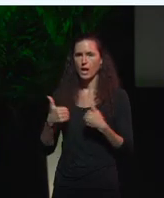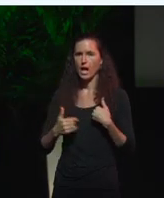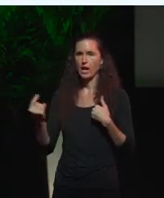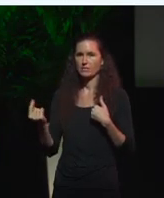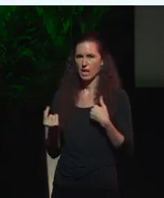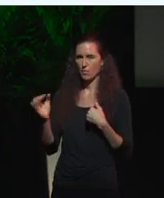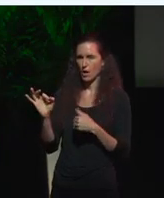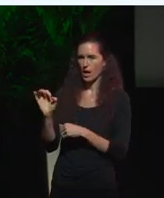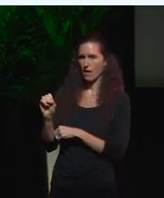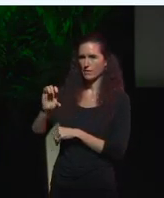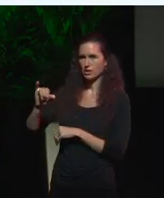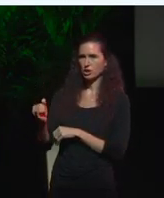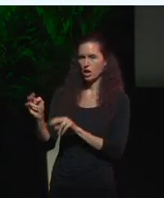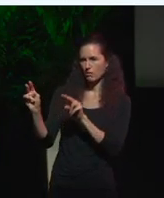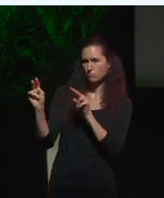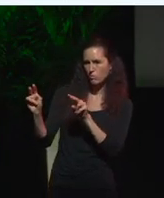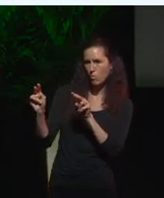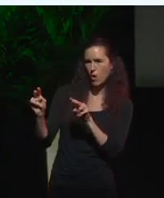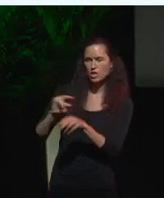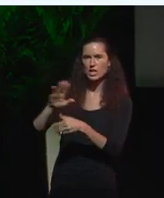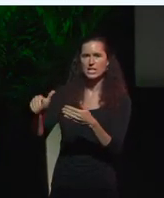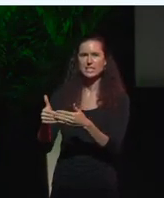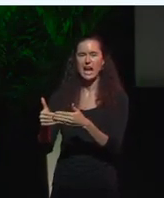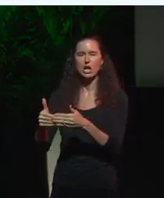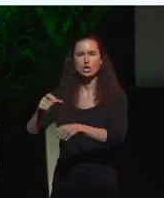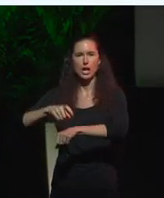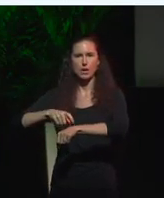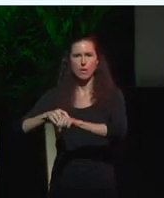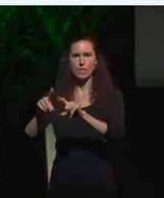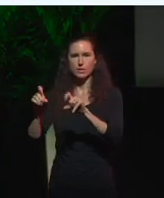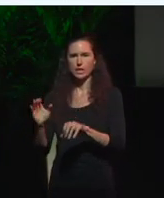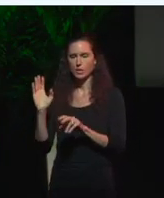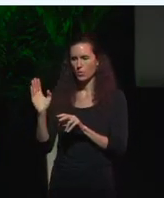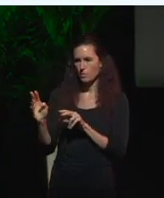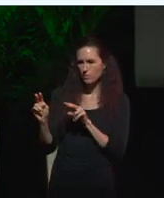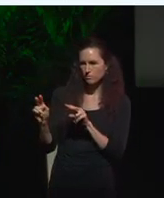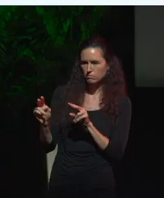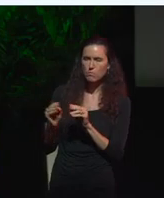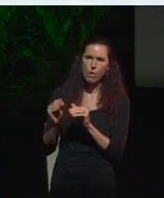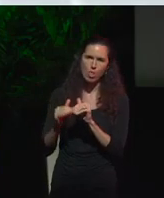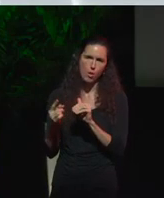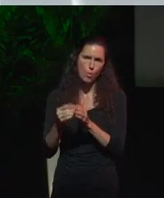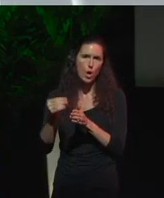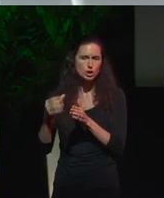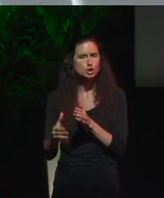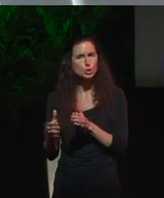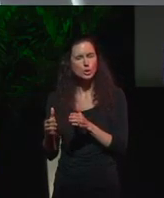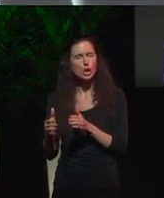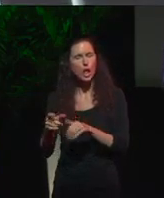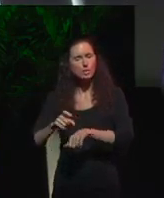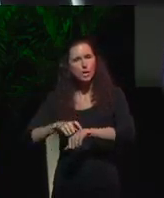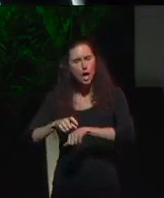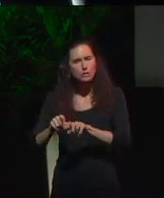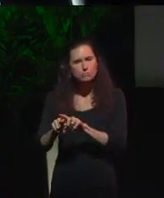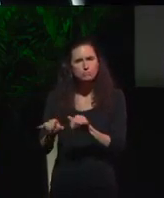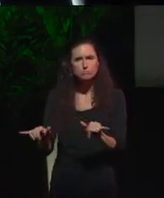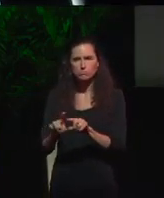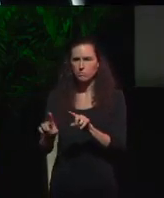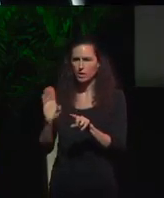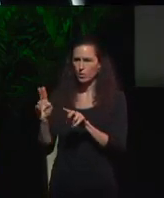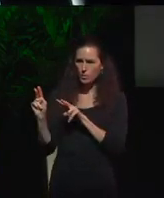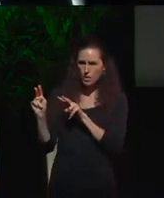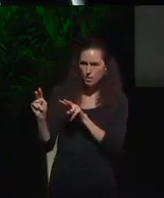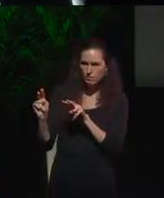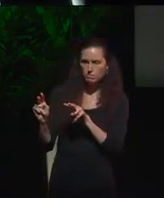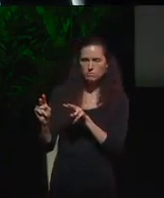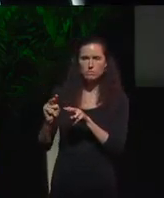the FSCJ proctor the entire length of the exam. They would be monitoring more than one student at a time, but they would be monitoring that student the